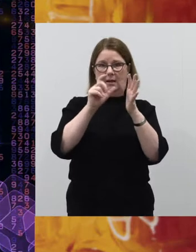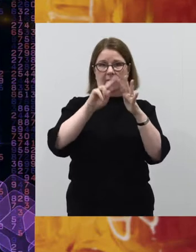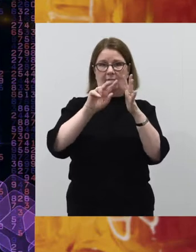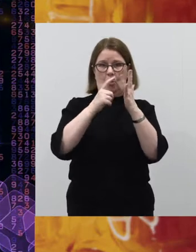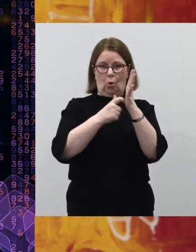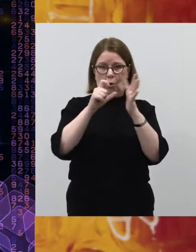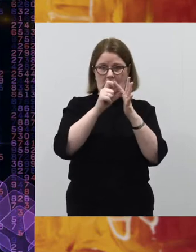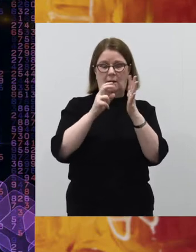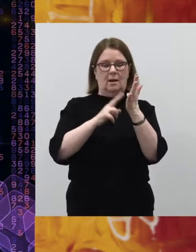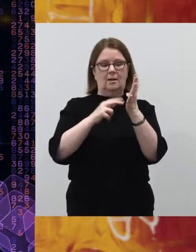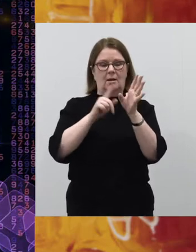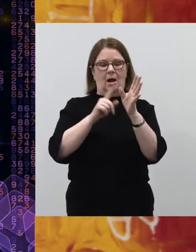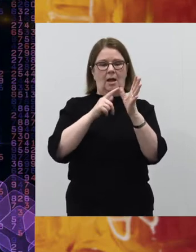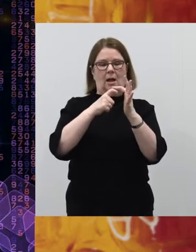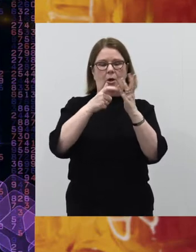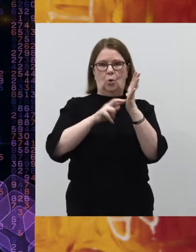of stress.